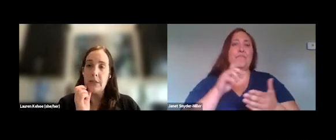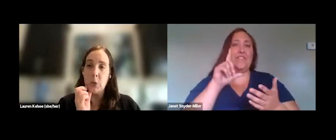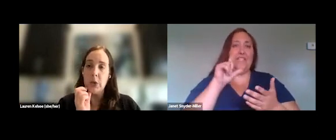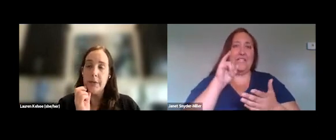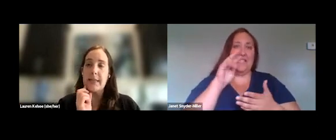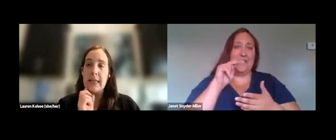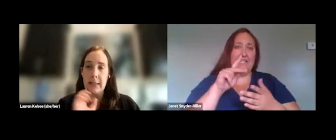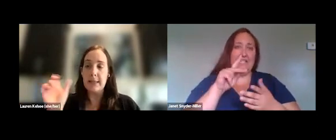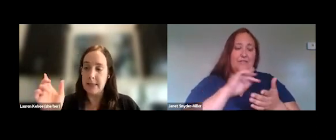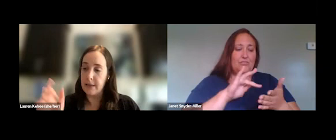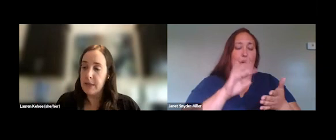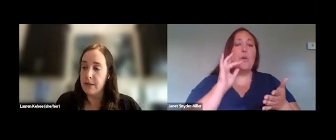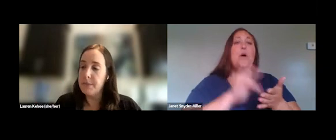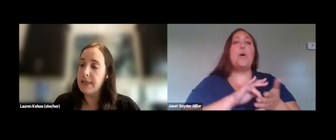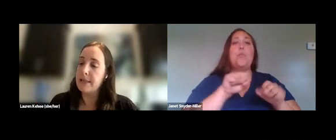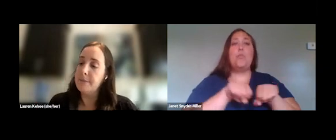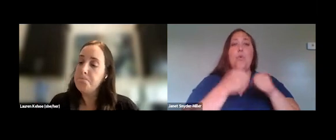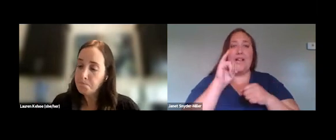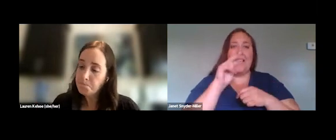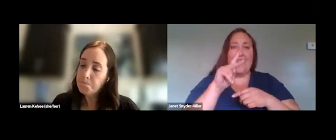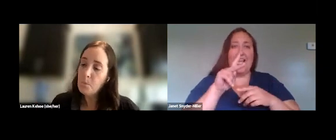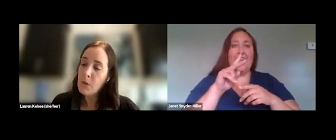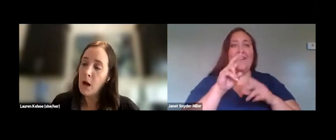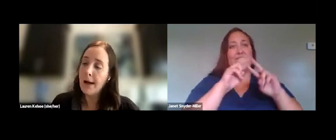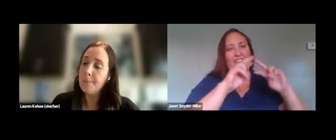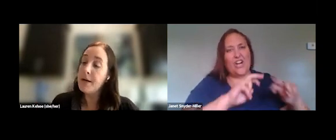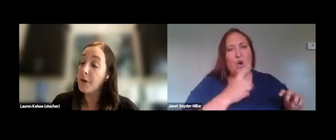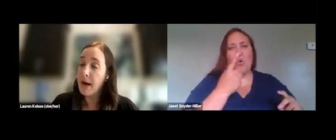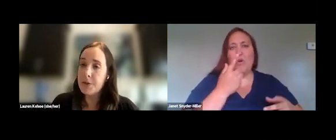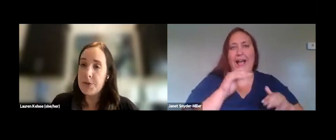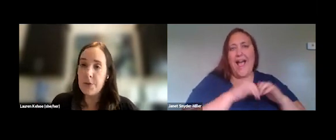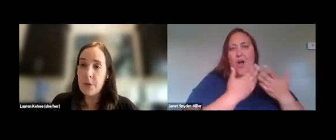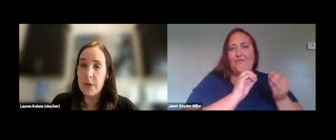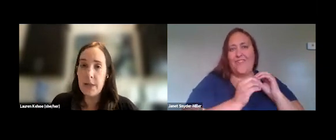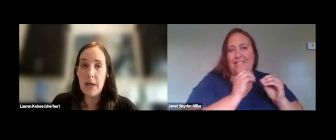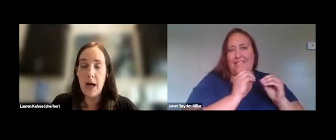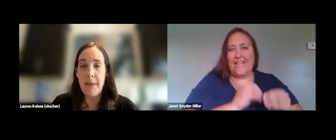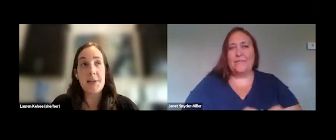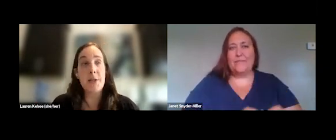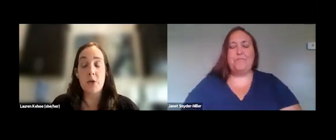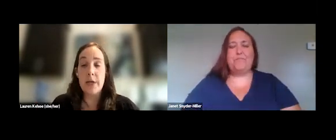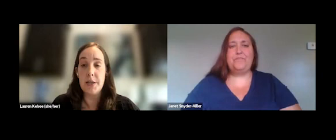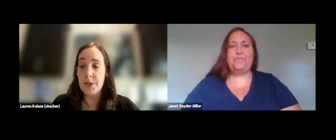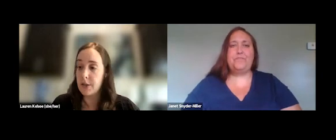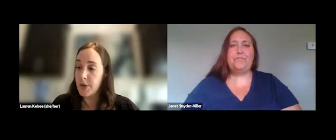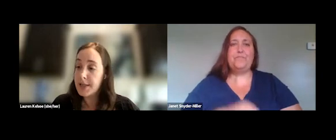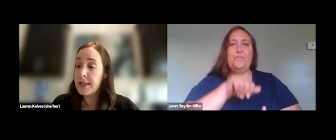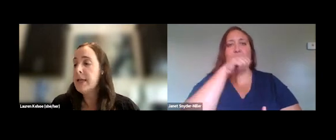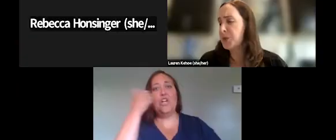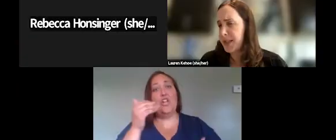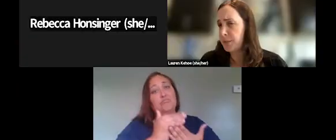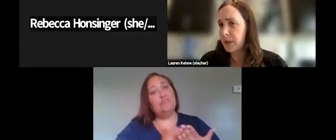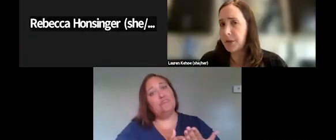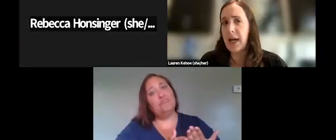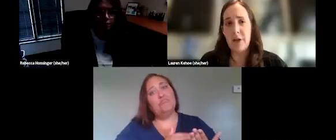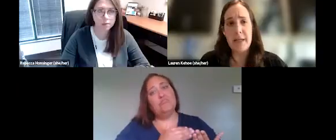broken link tool that's in the system, in the LibGuide system. Another milestone that we asked our creators to address,